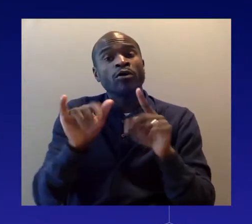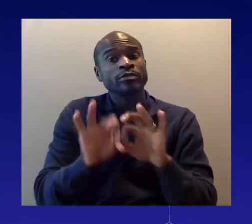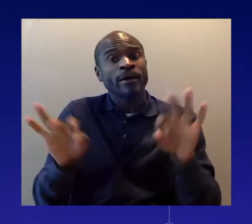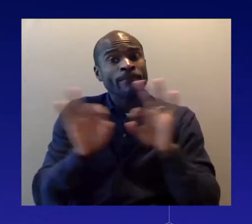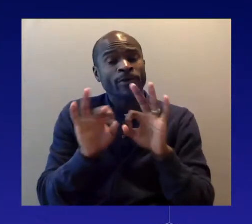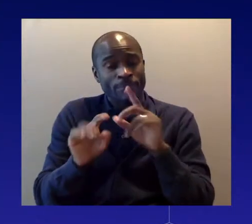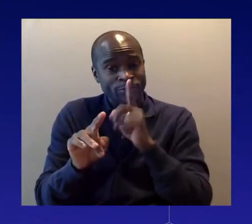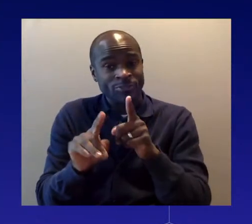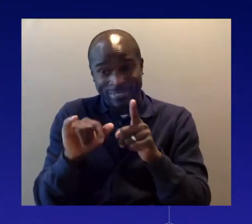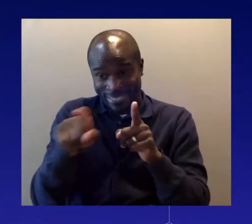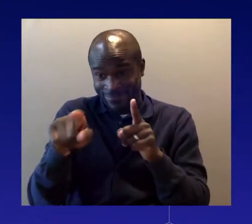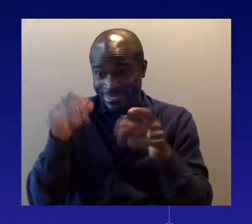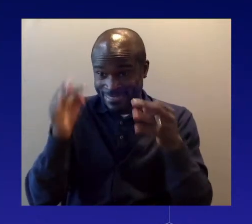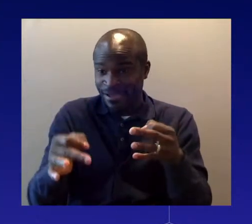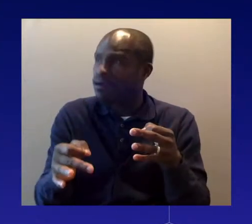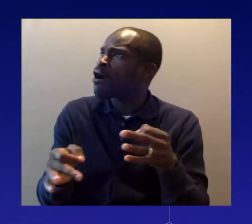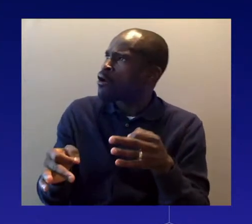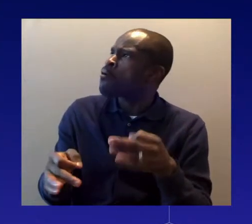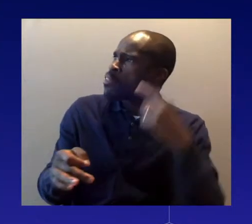becoming researchers.